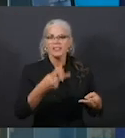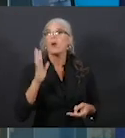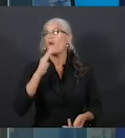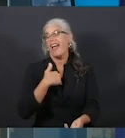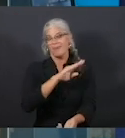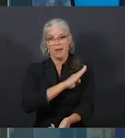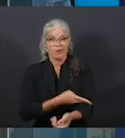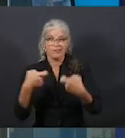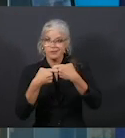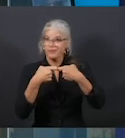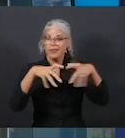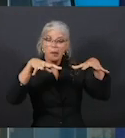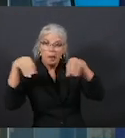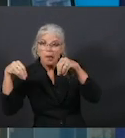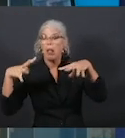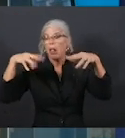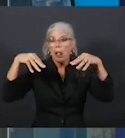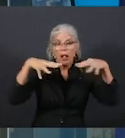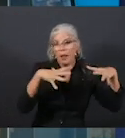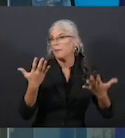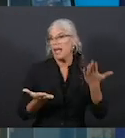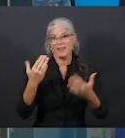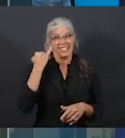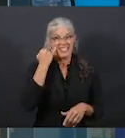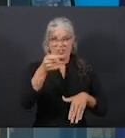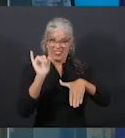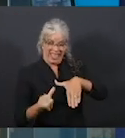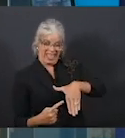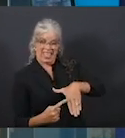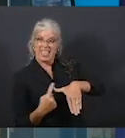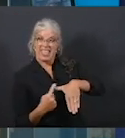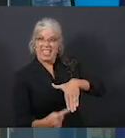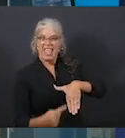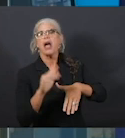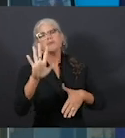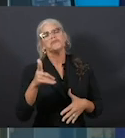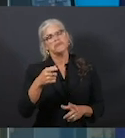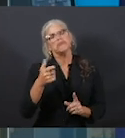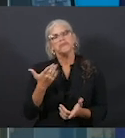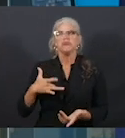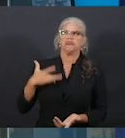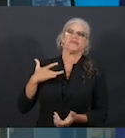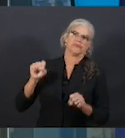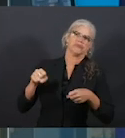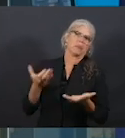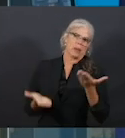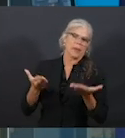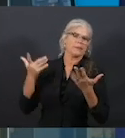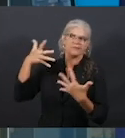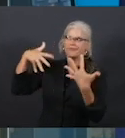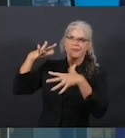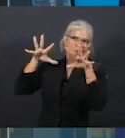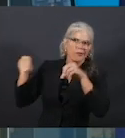prepare for that. If you're in the path of the storm, assume that that's going to happen. Now, we have assets in place in advance of the storm, like